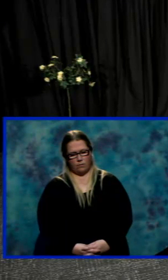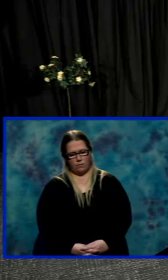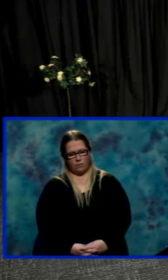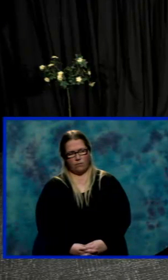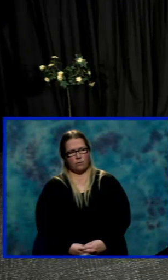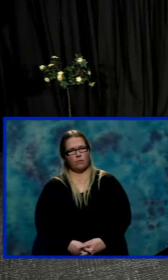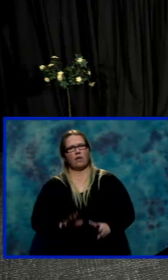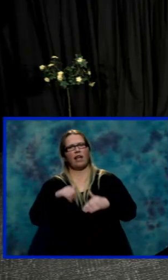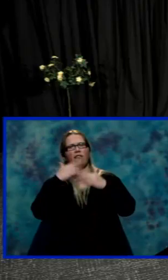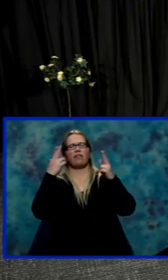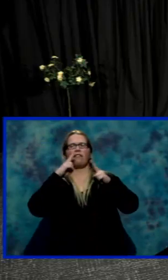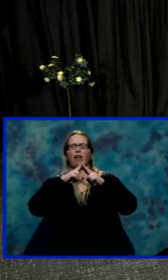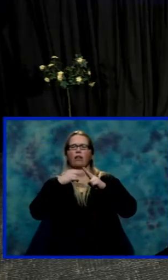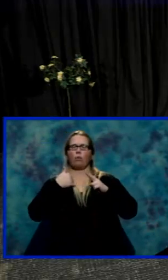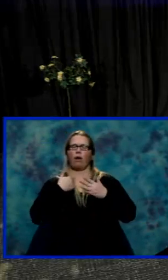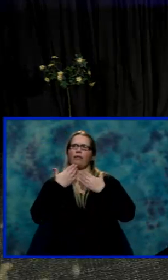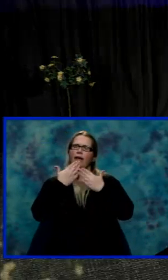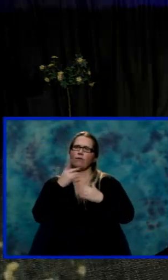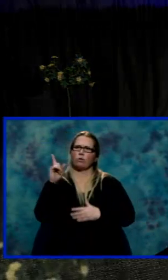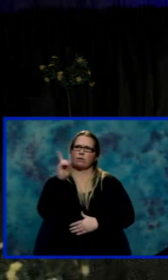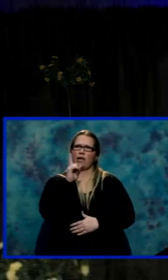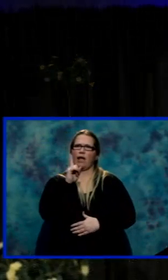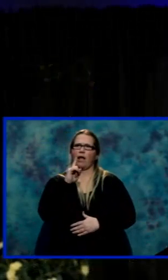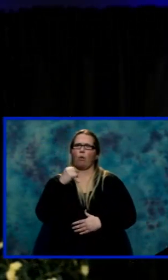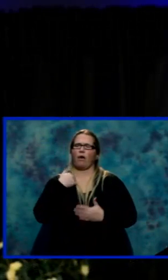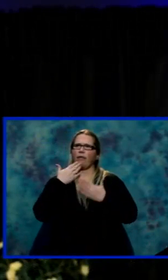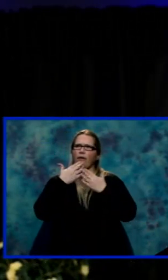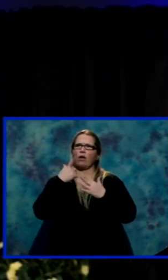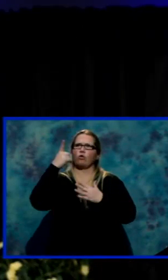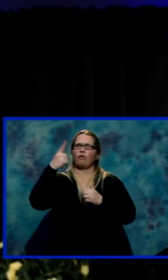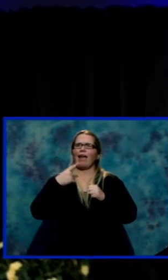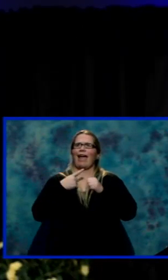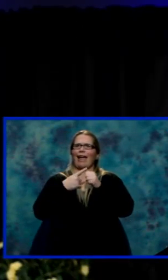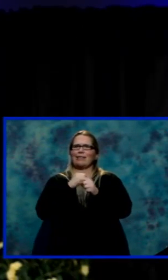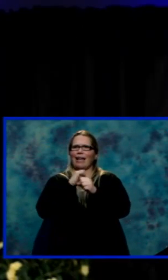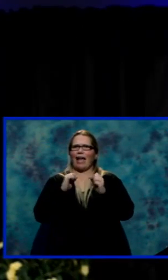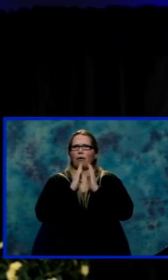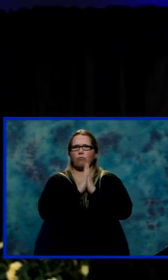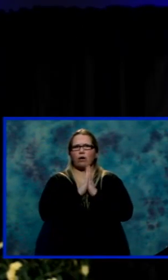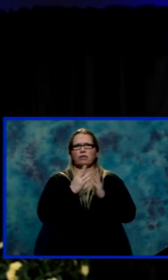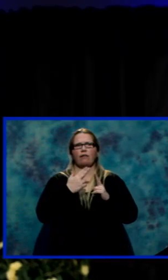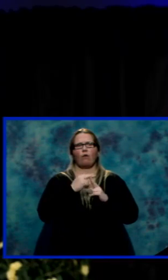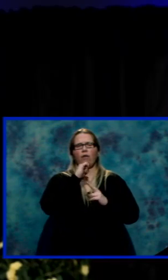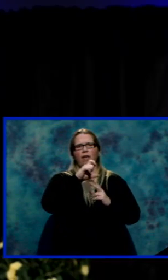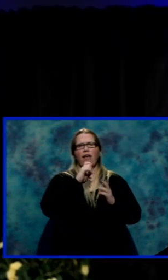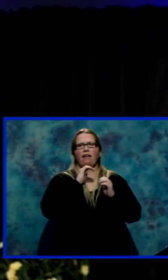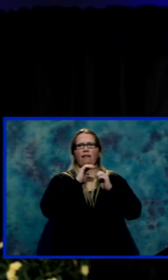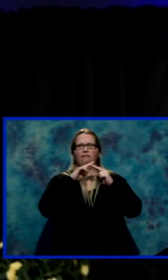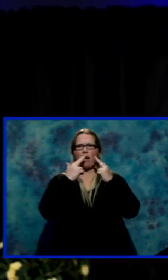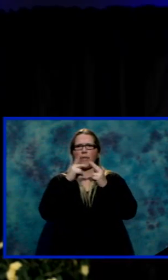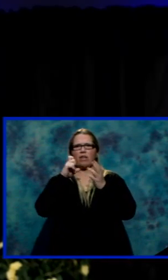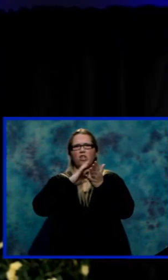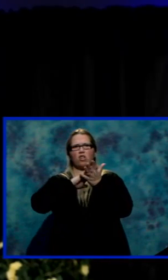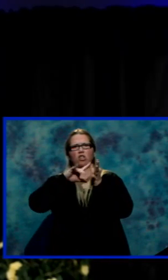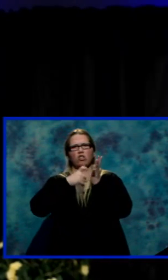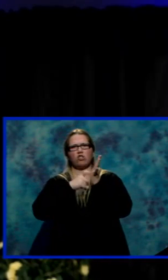Heavenly Father, we're thankful today. We're thankful that you have answered the prayer of Jeanette and Milan for their relative Charlie. We're thankful that she